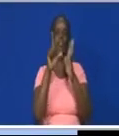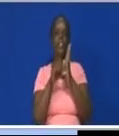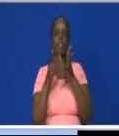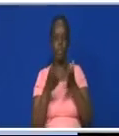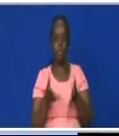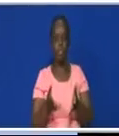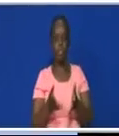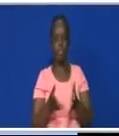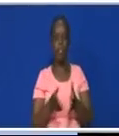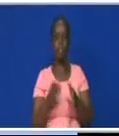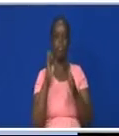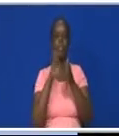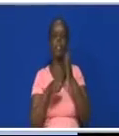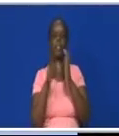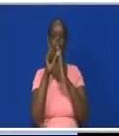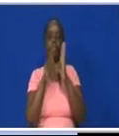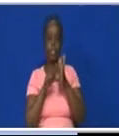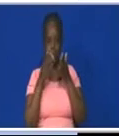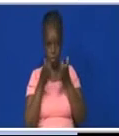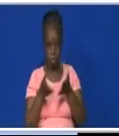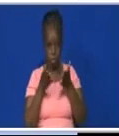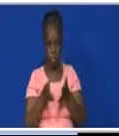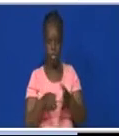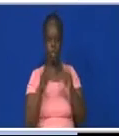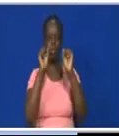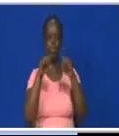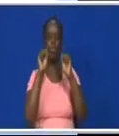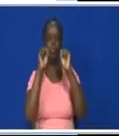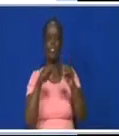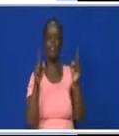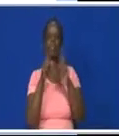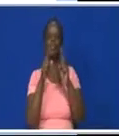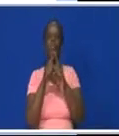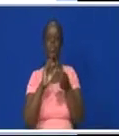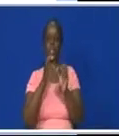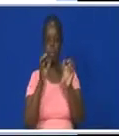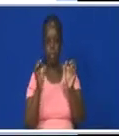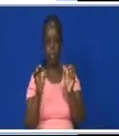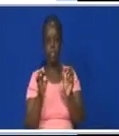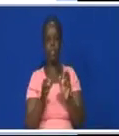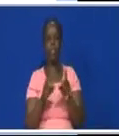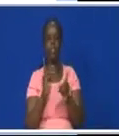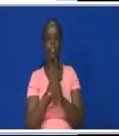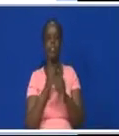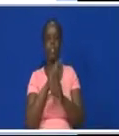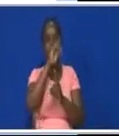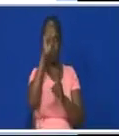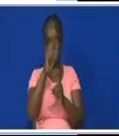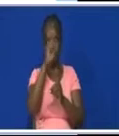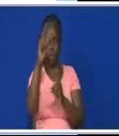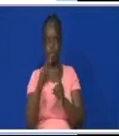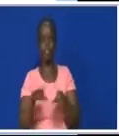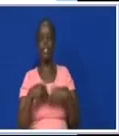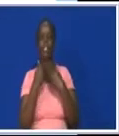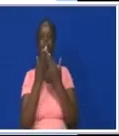is that by the end of the lesson, you should be able to interpret the various questions and